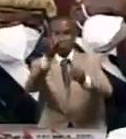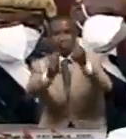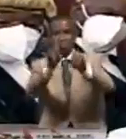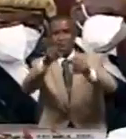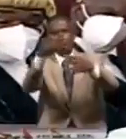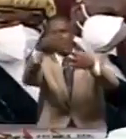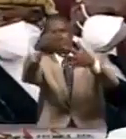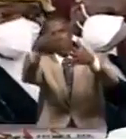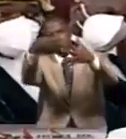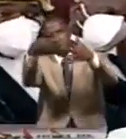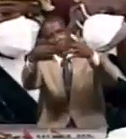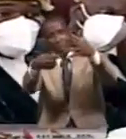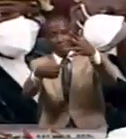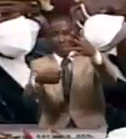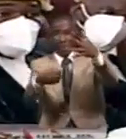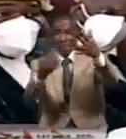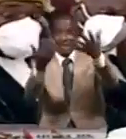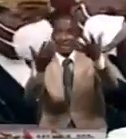far,